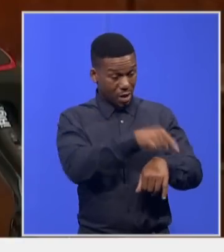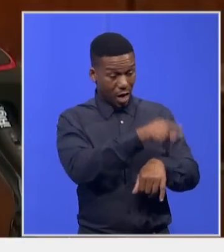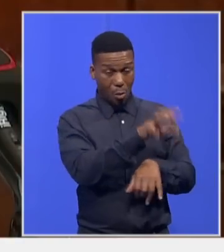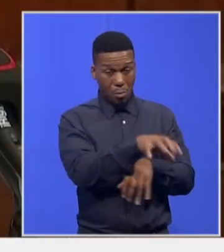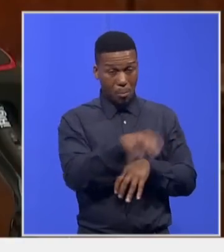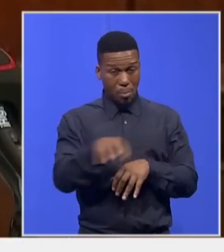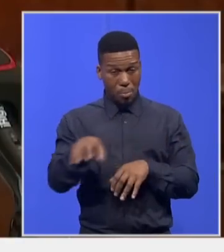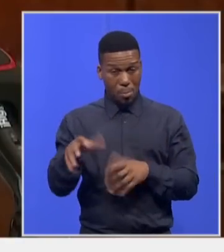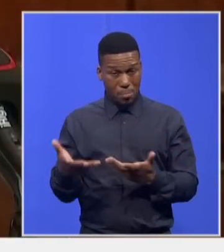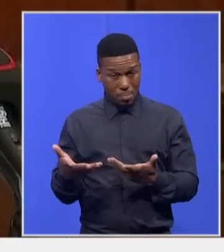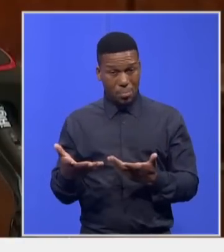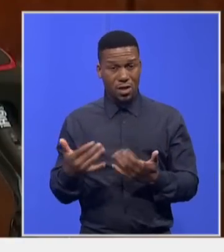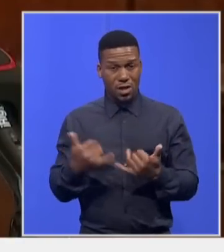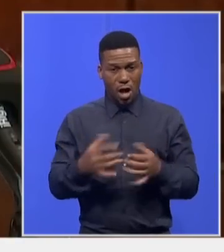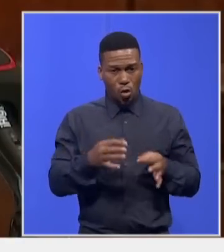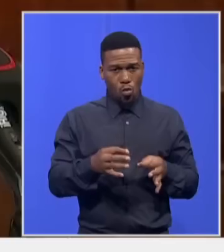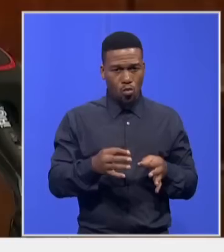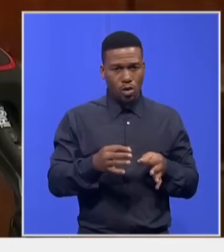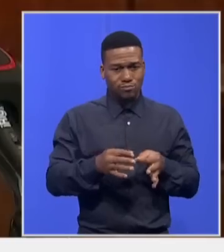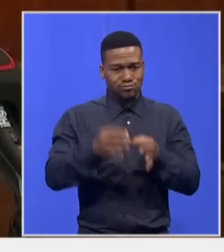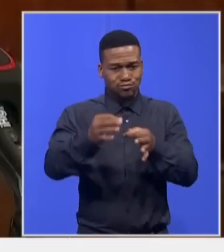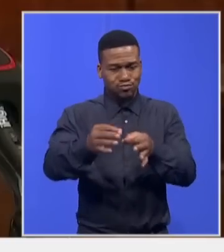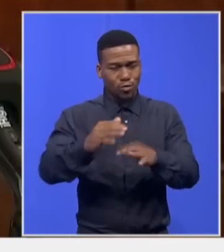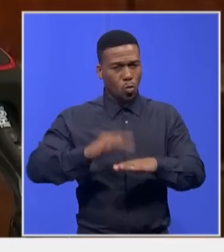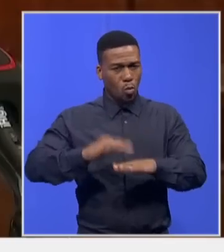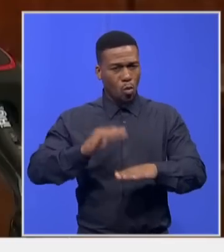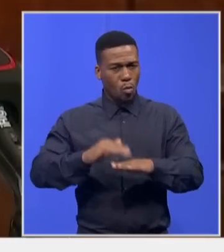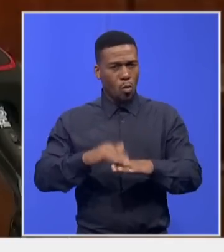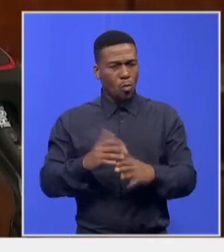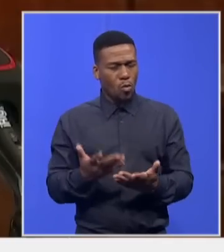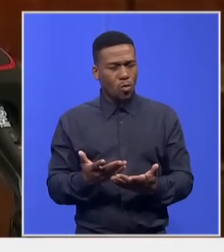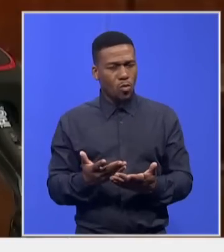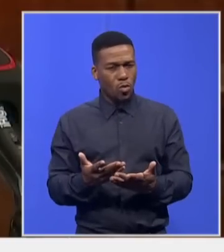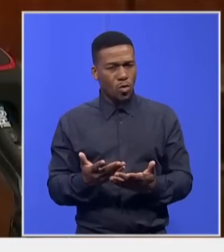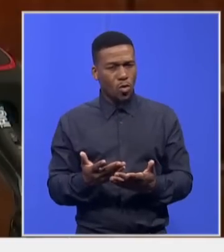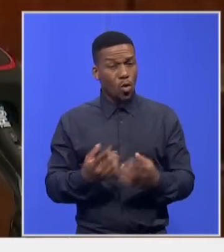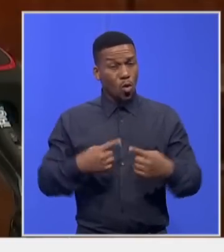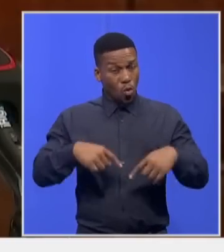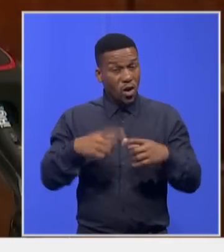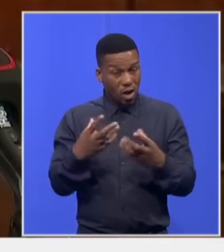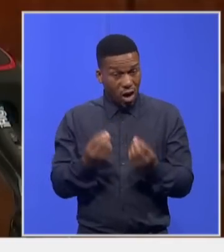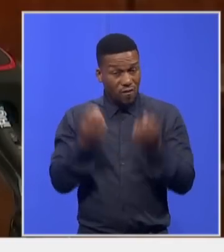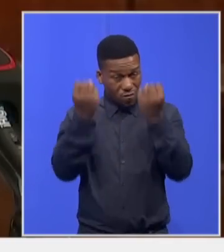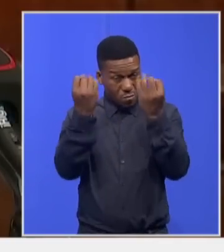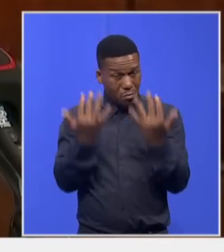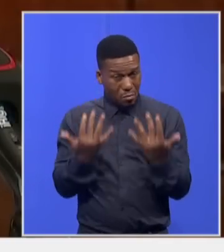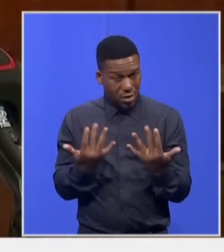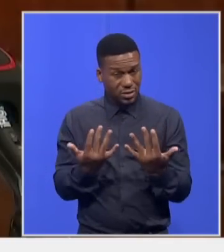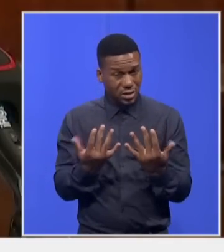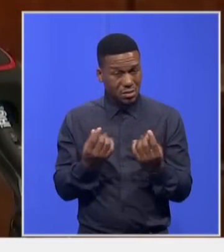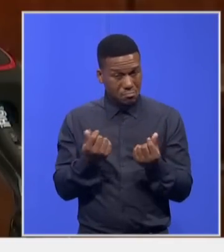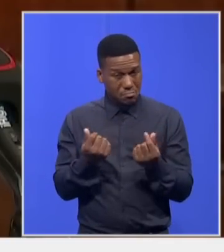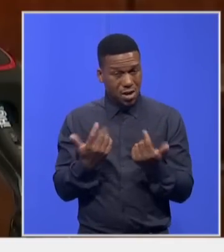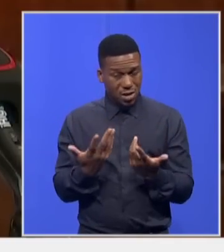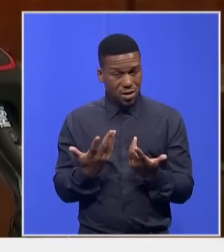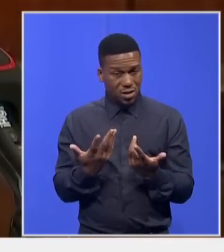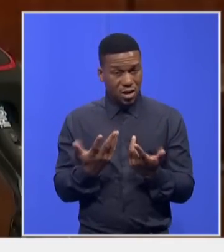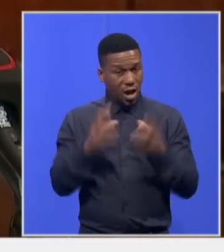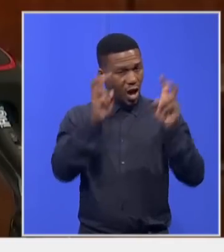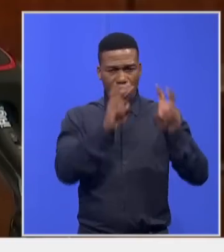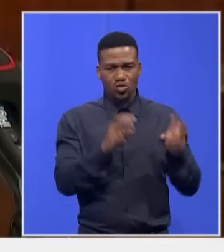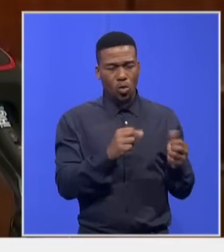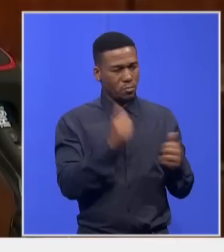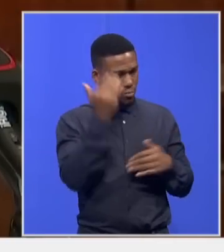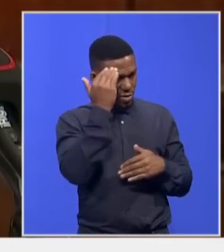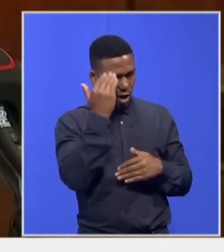improving cooler towers or systems. Do we have the budget, Minister? Eskom cannot afford